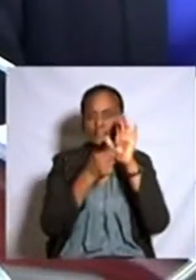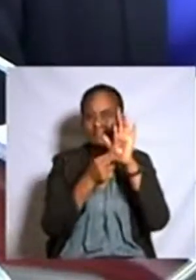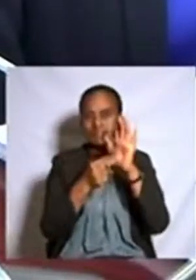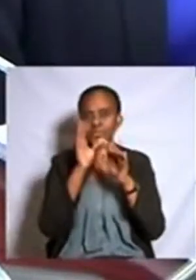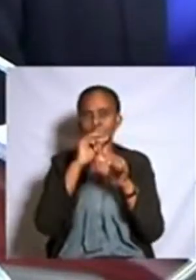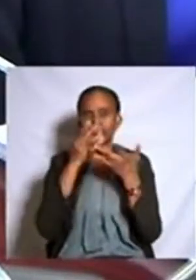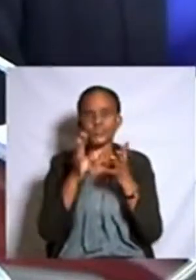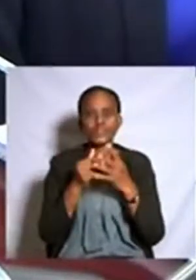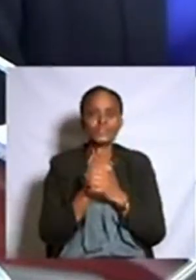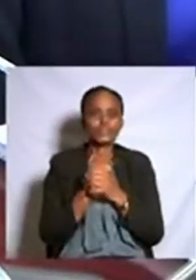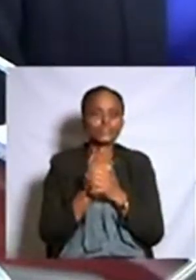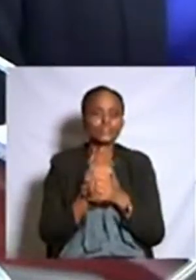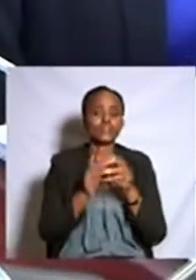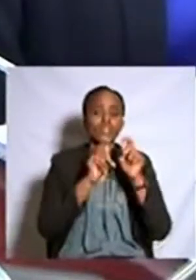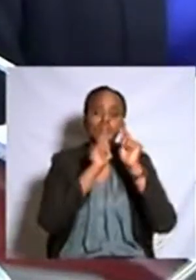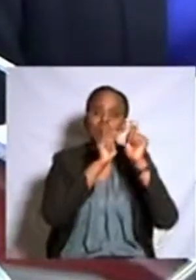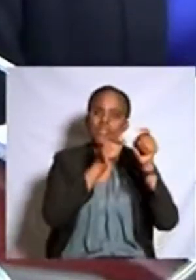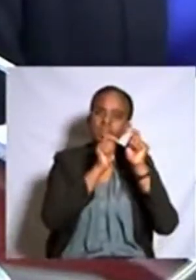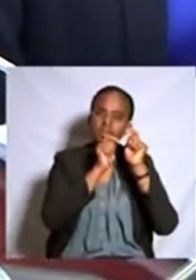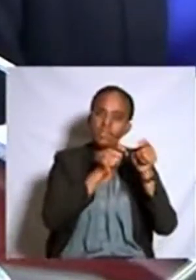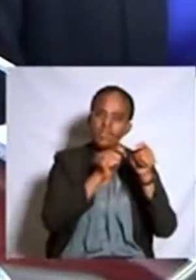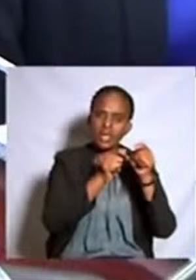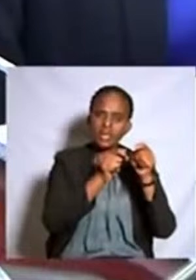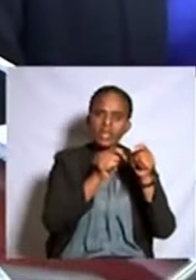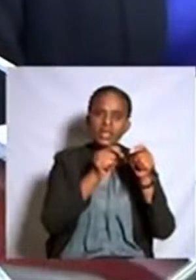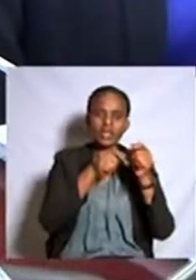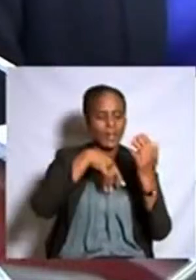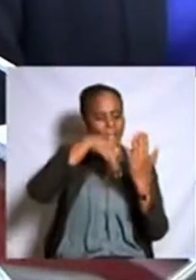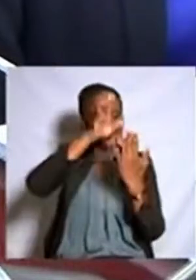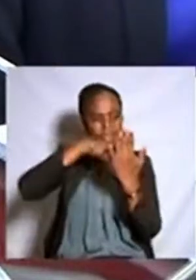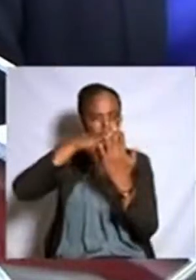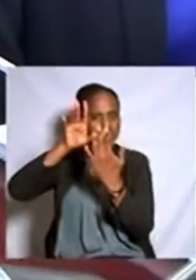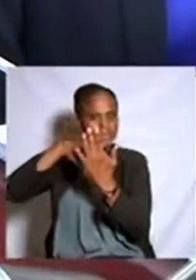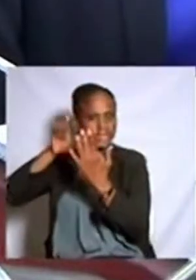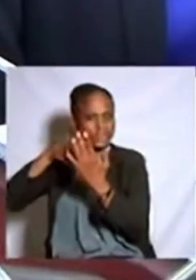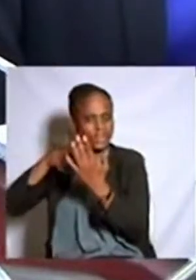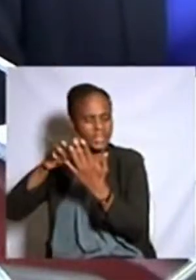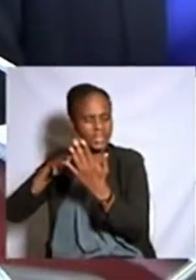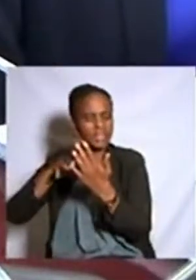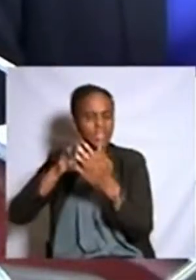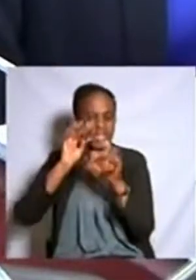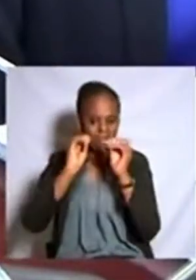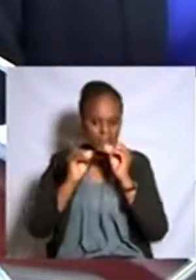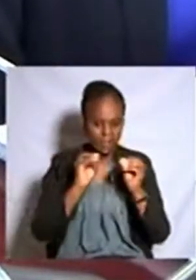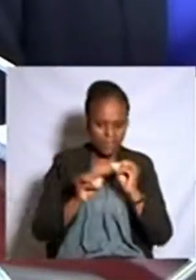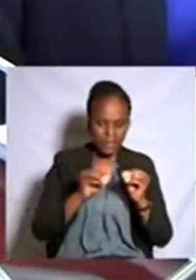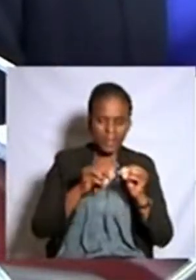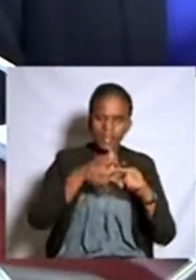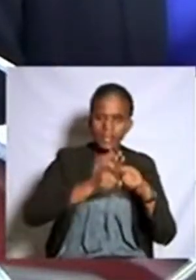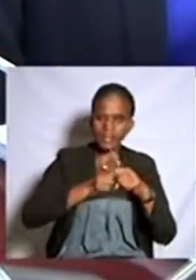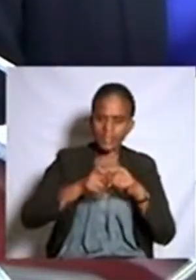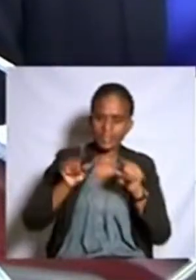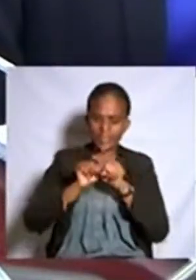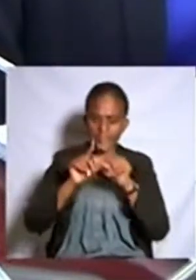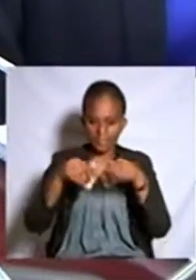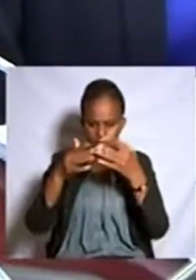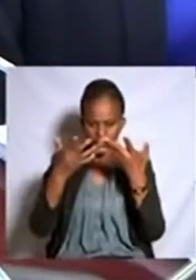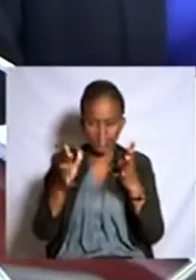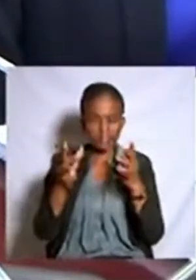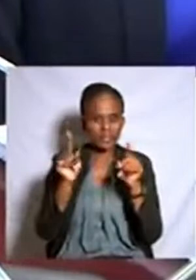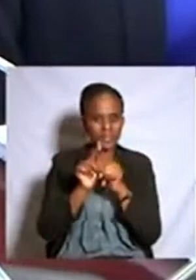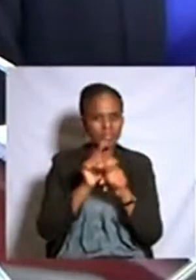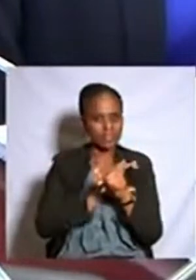below. Mazabuka, the contract for painting, tiling and repair of defect has been awarded, and